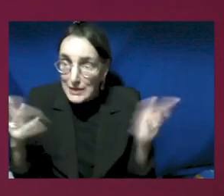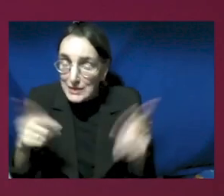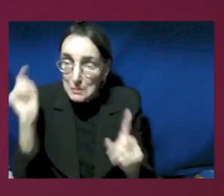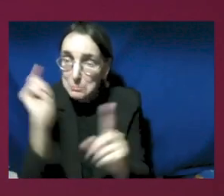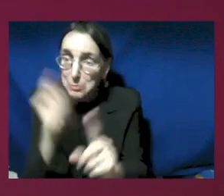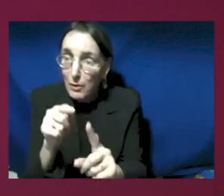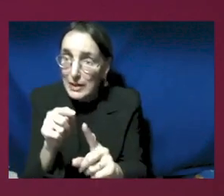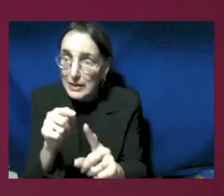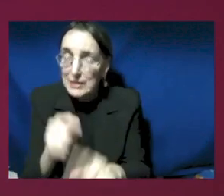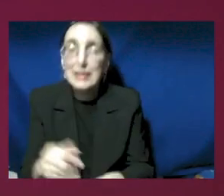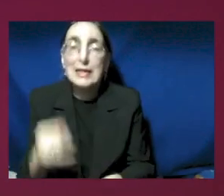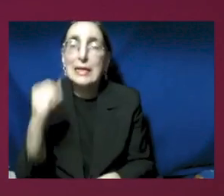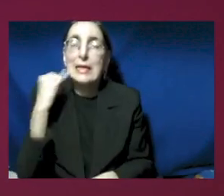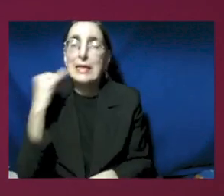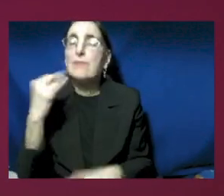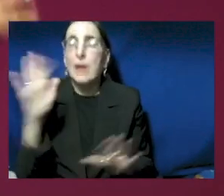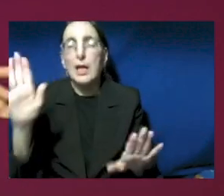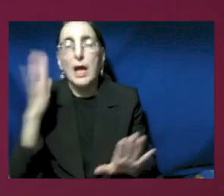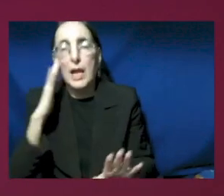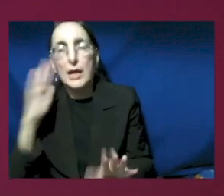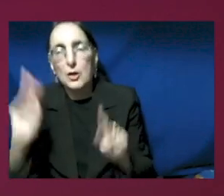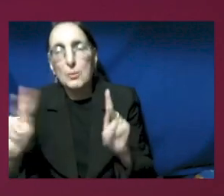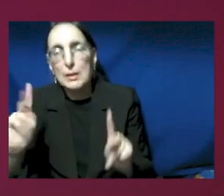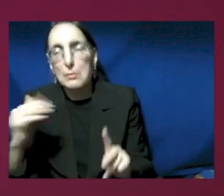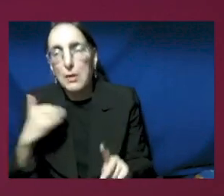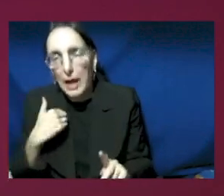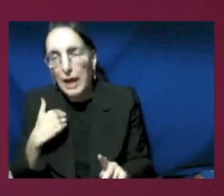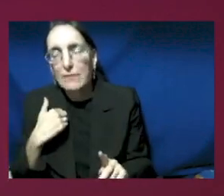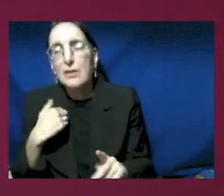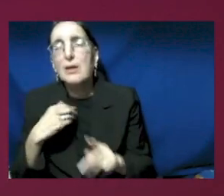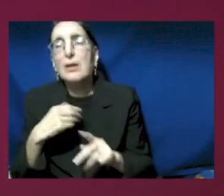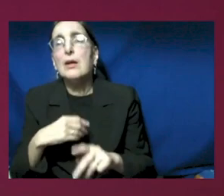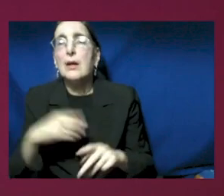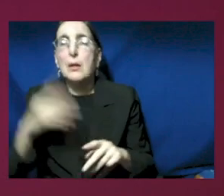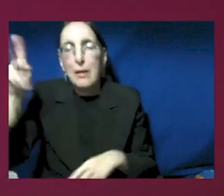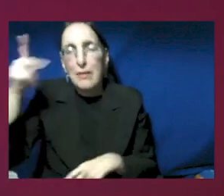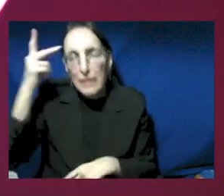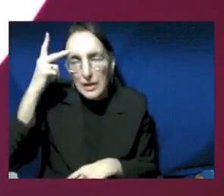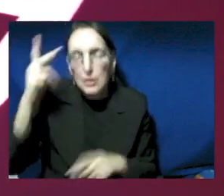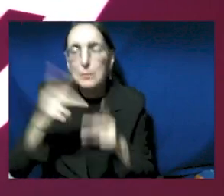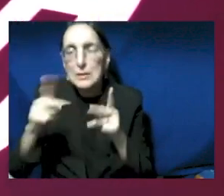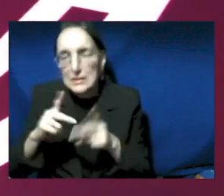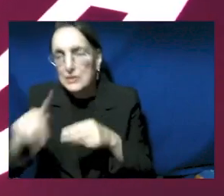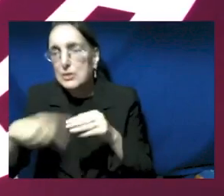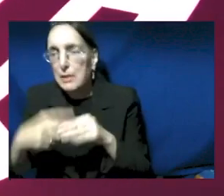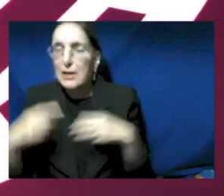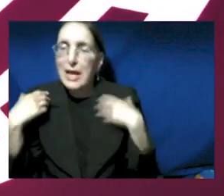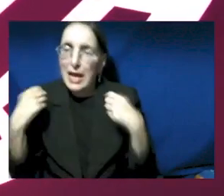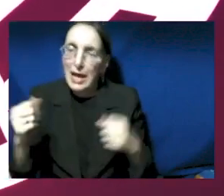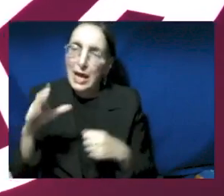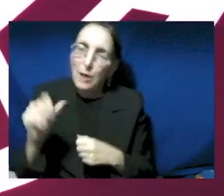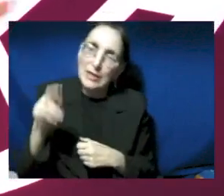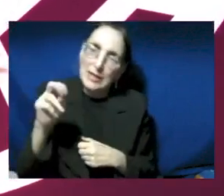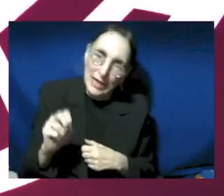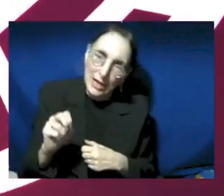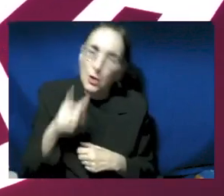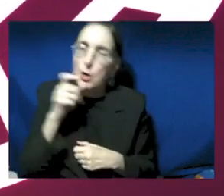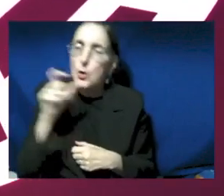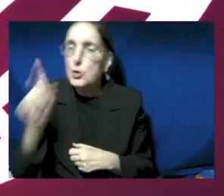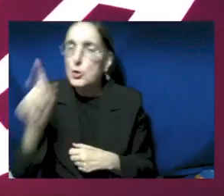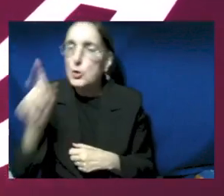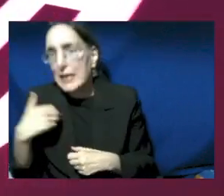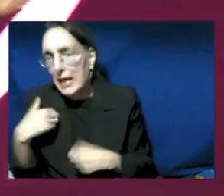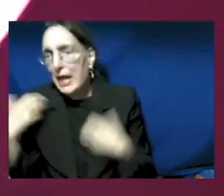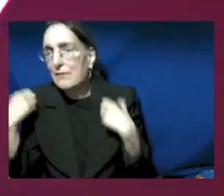Even if everybody had, and I know people have positions around, political positions around healthcare and who should have healthcare and who shouldn't have healthcare. Just something that